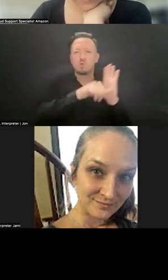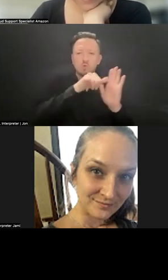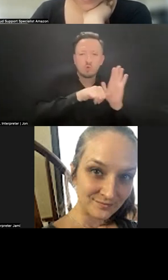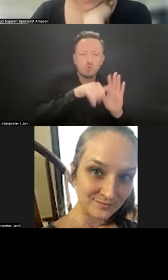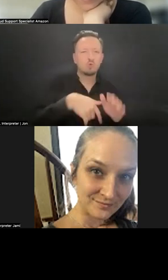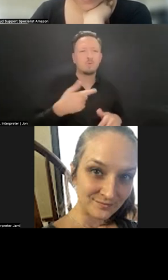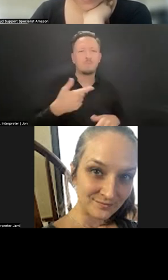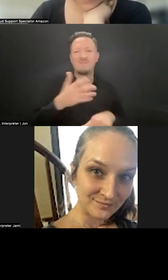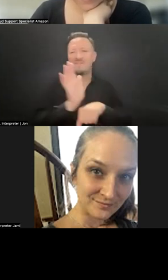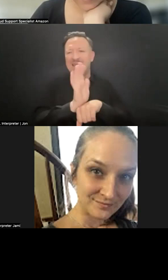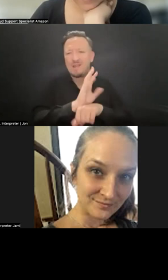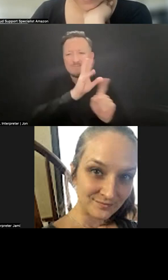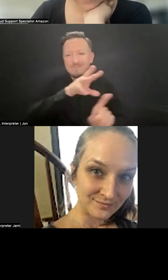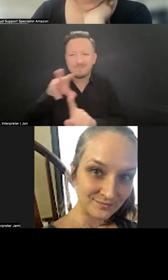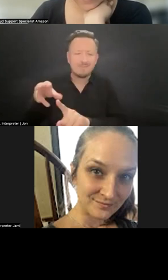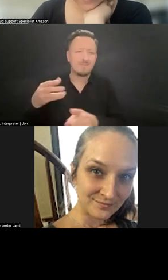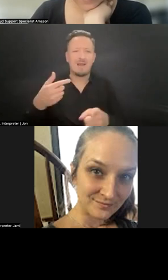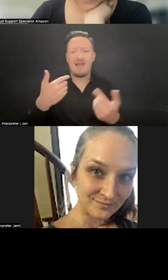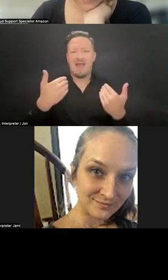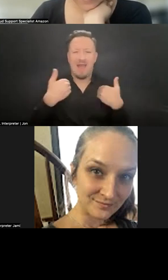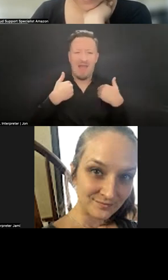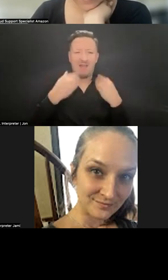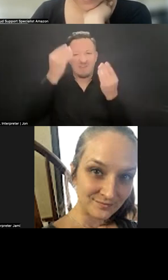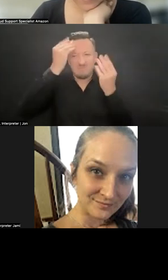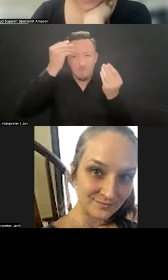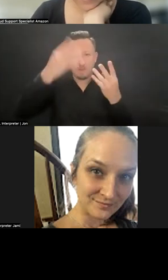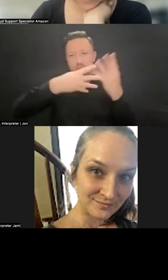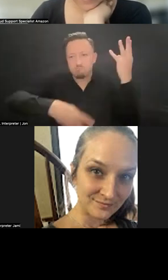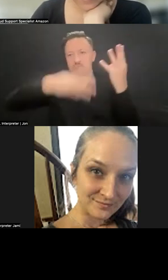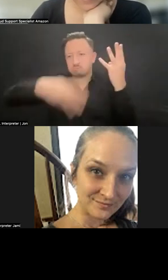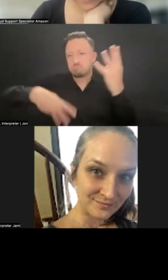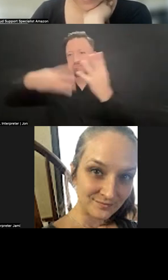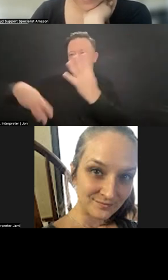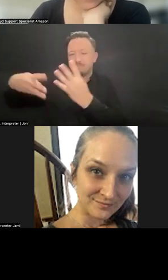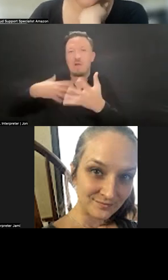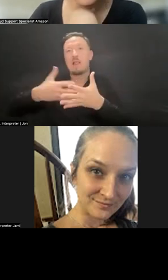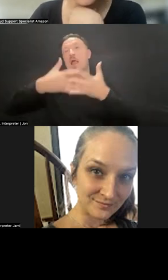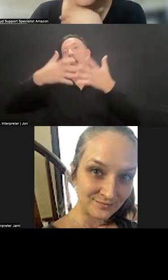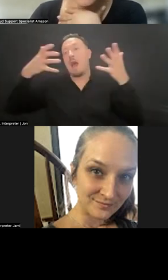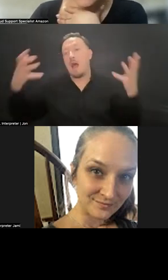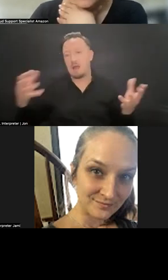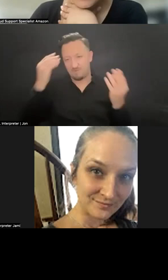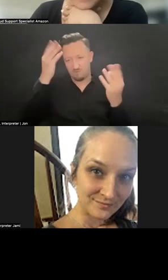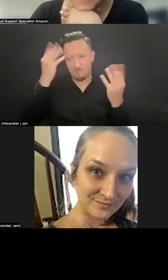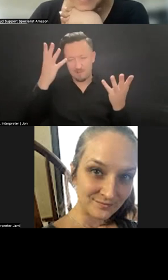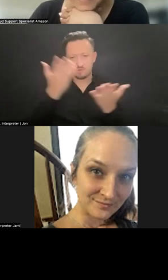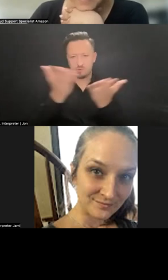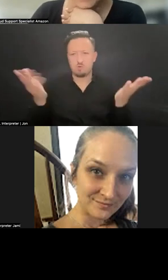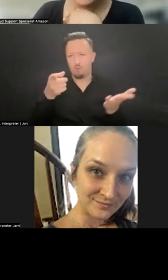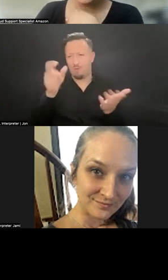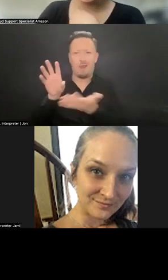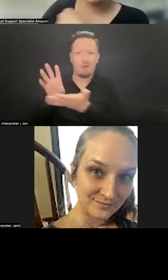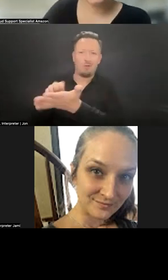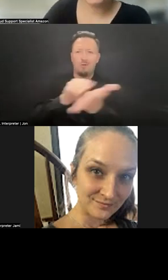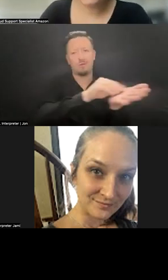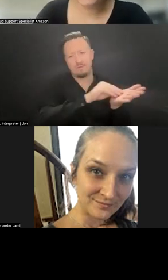video coverages of these topics, lots of other places you can learn and continue to learn. Our goal is going to